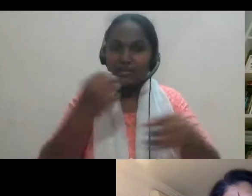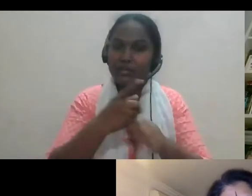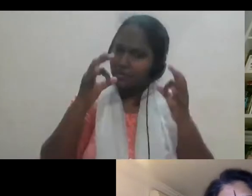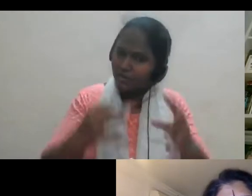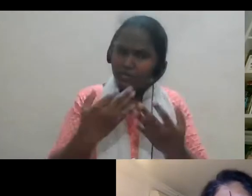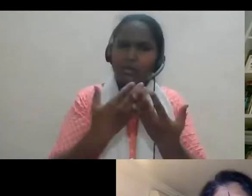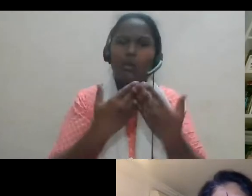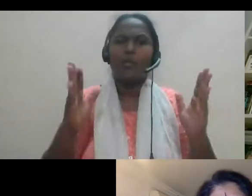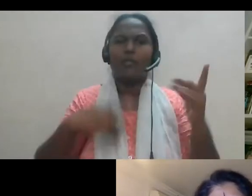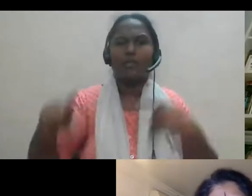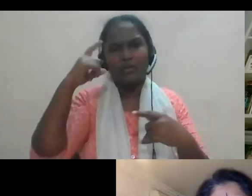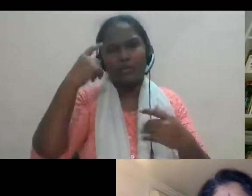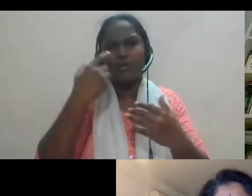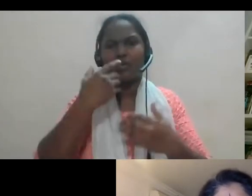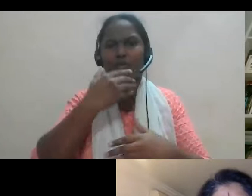up